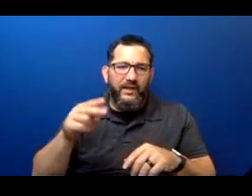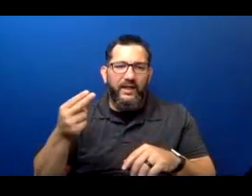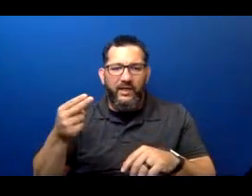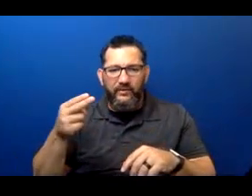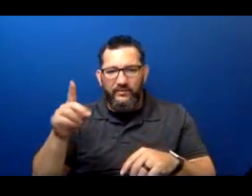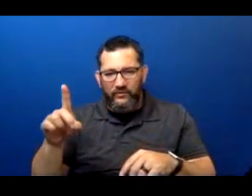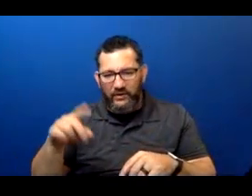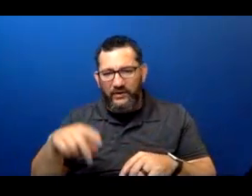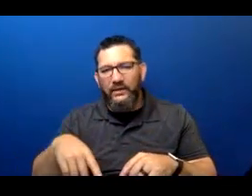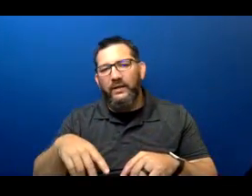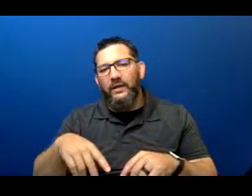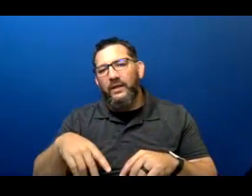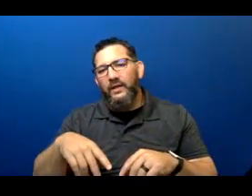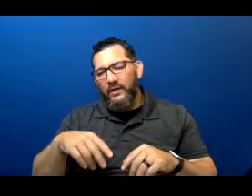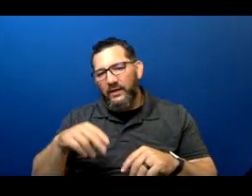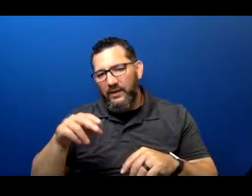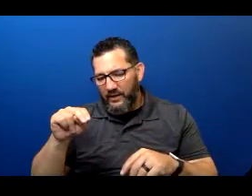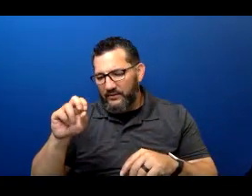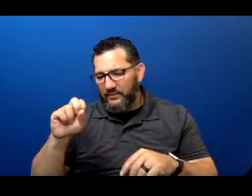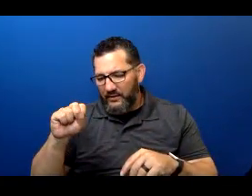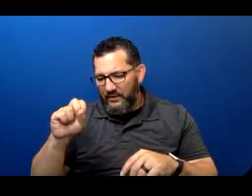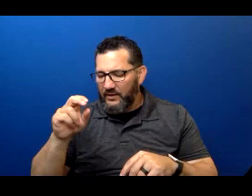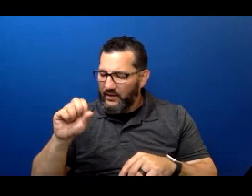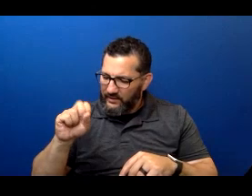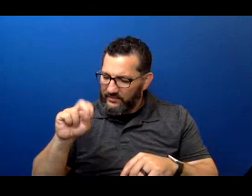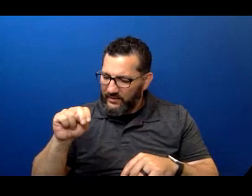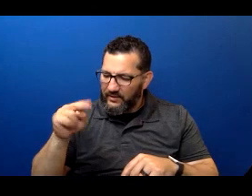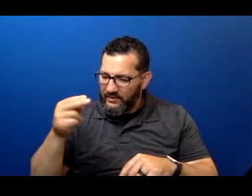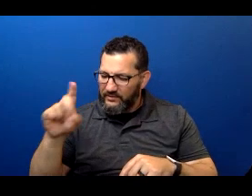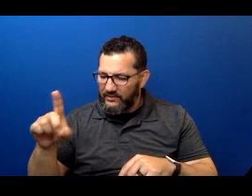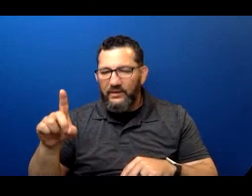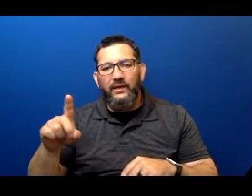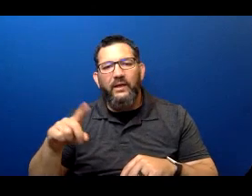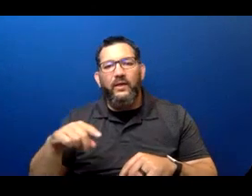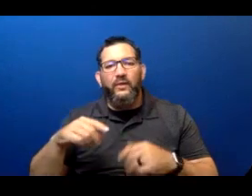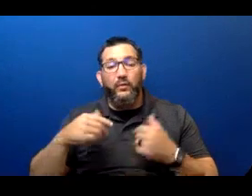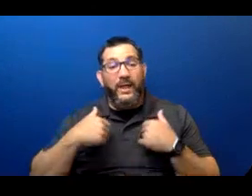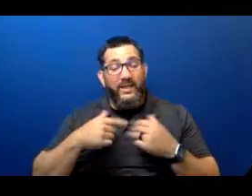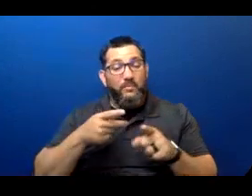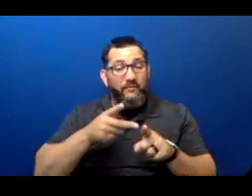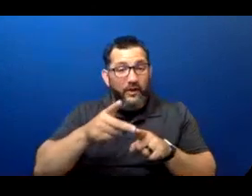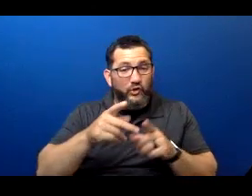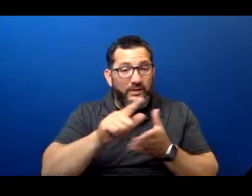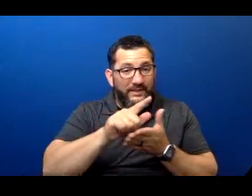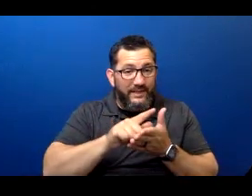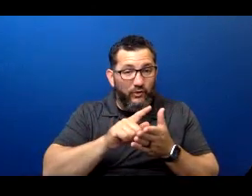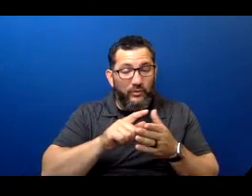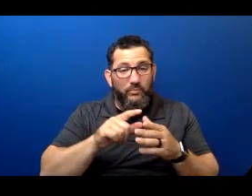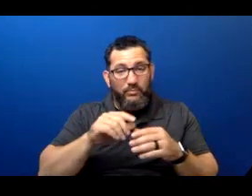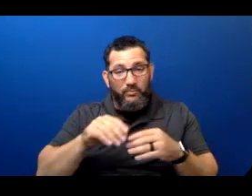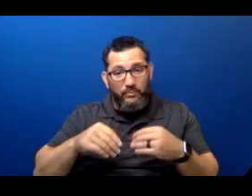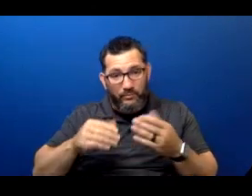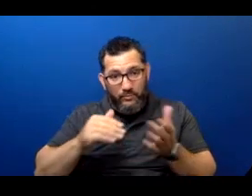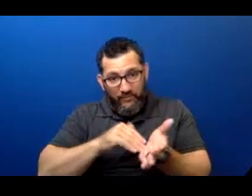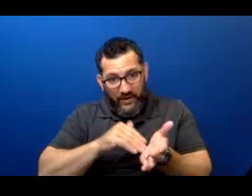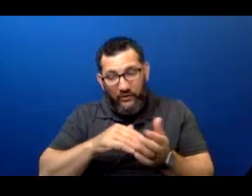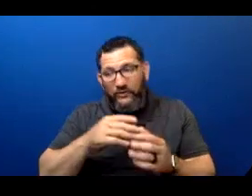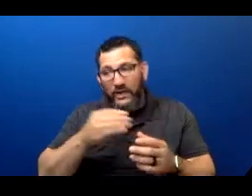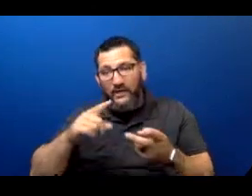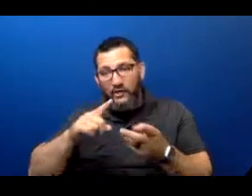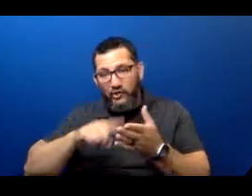people were waiting to engage with one of the professional legal providers, they could have their vitals checked or learn more